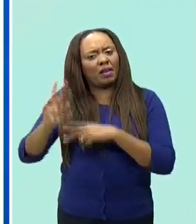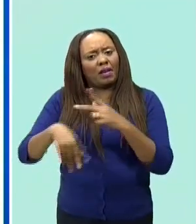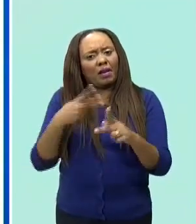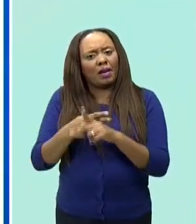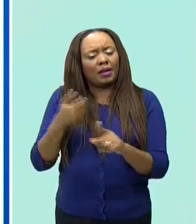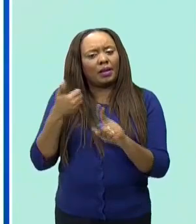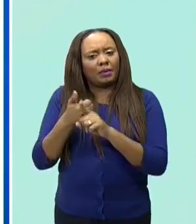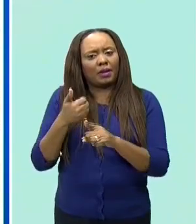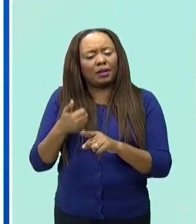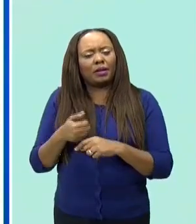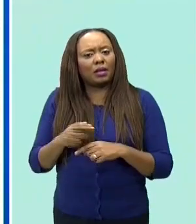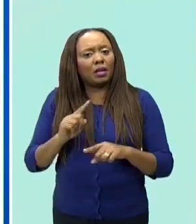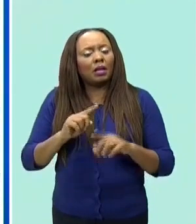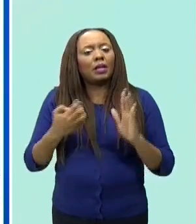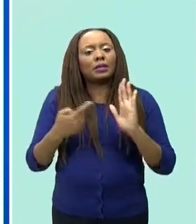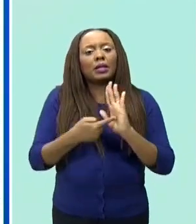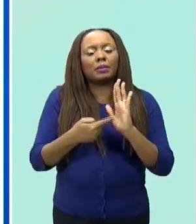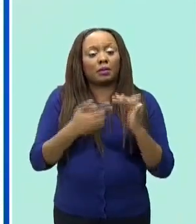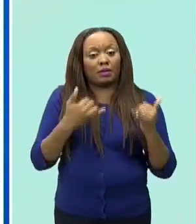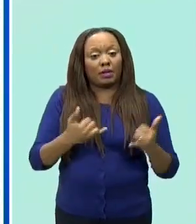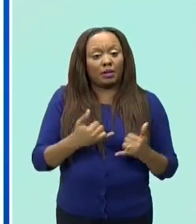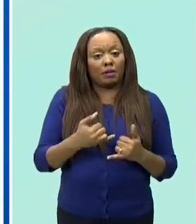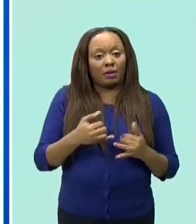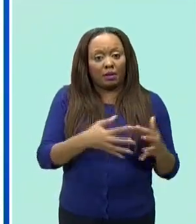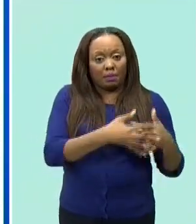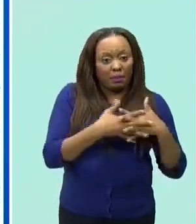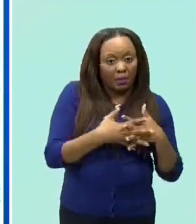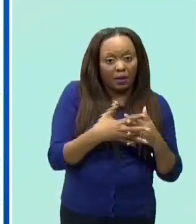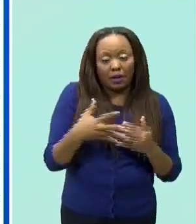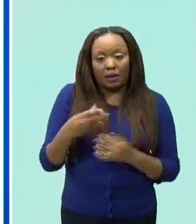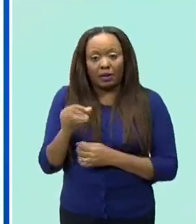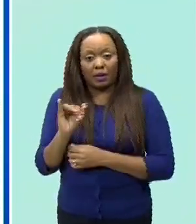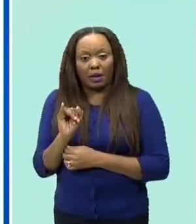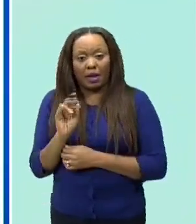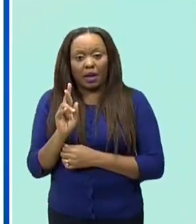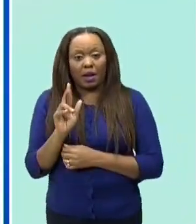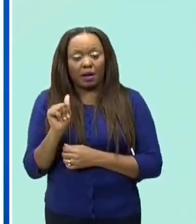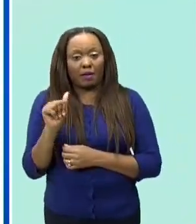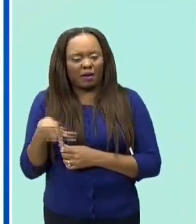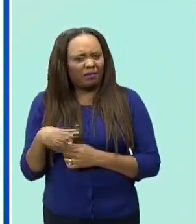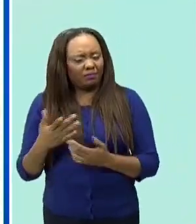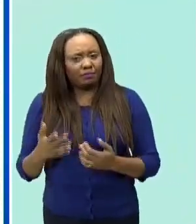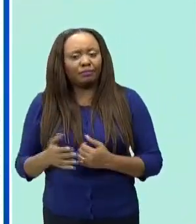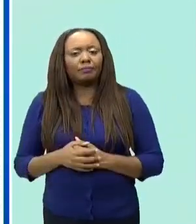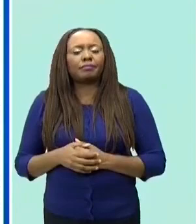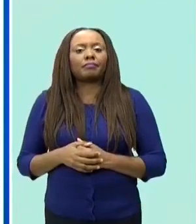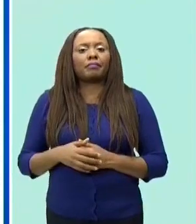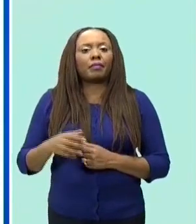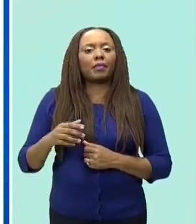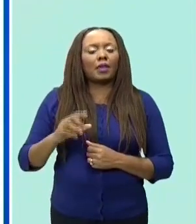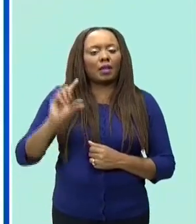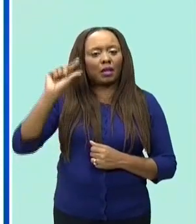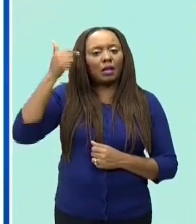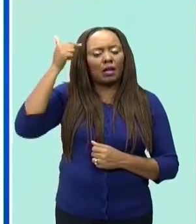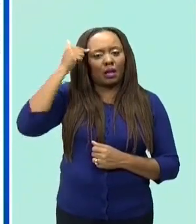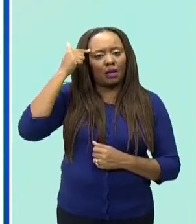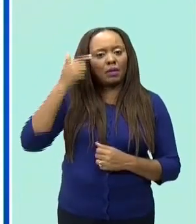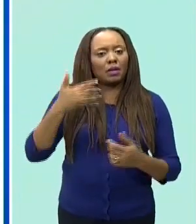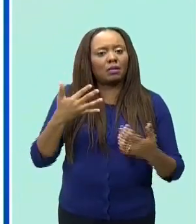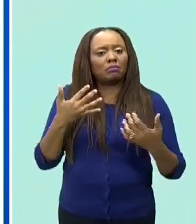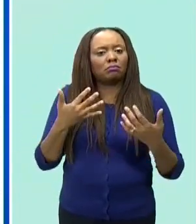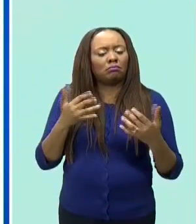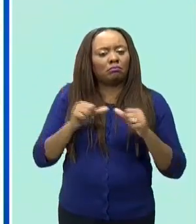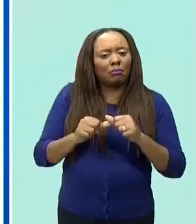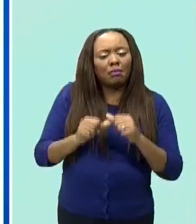happened, you know, between Iran and the U.S. Government continues to highlight the success of its trust loan program, where millions are being disbursed to